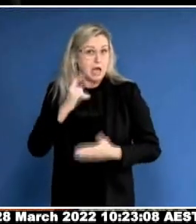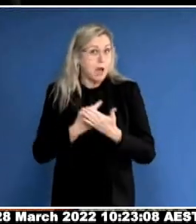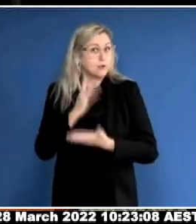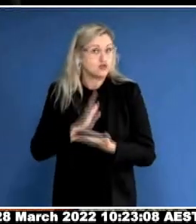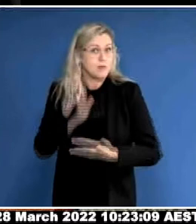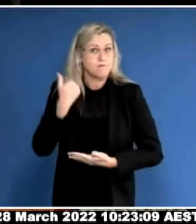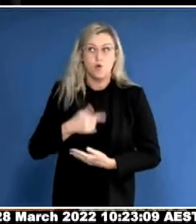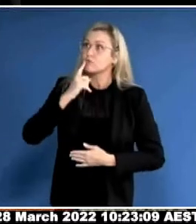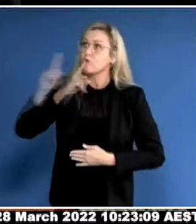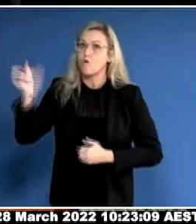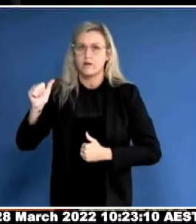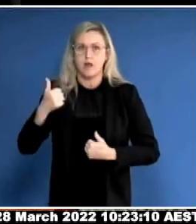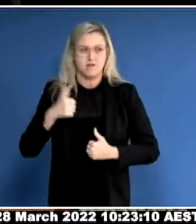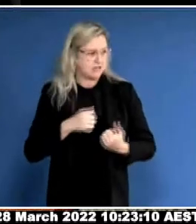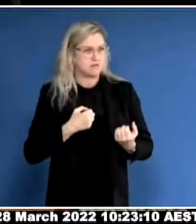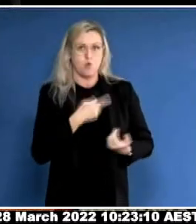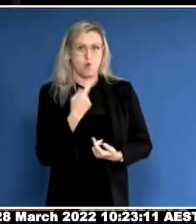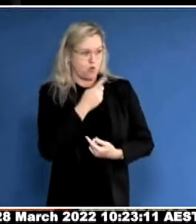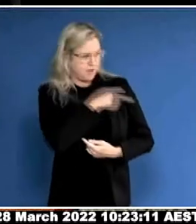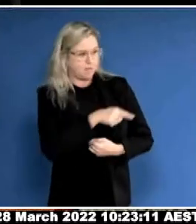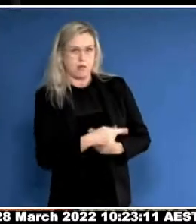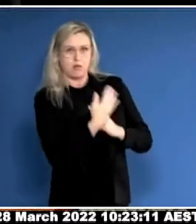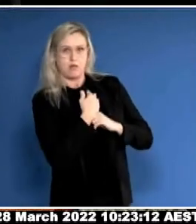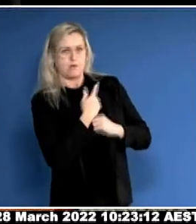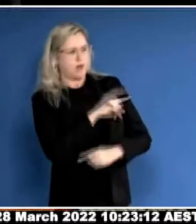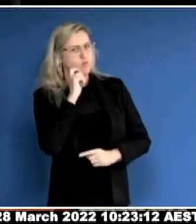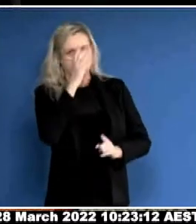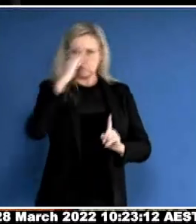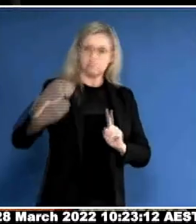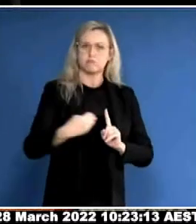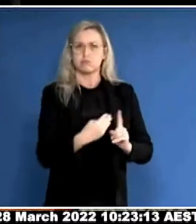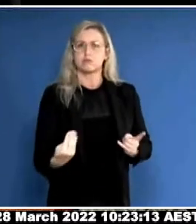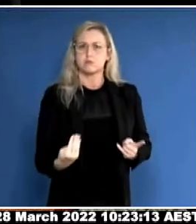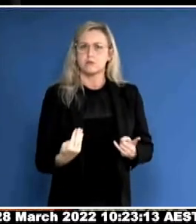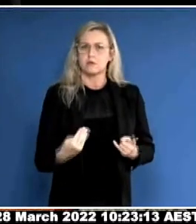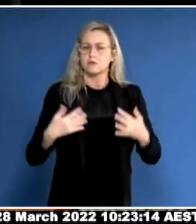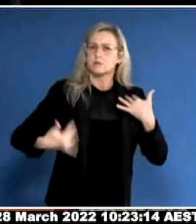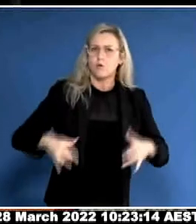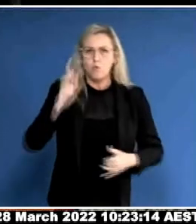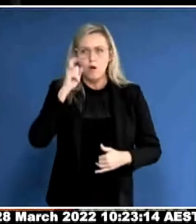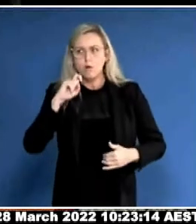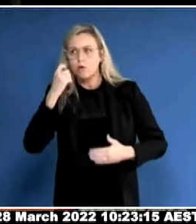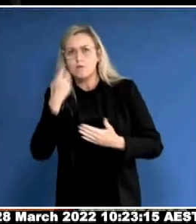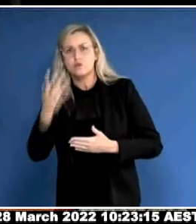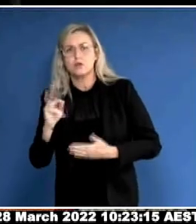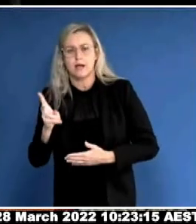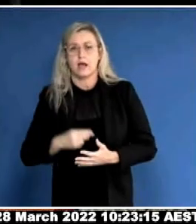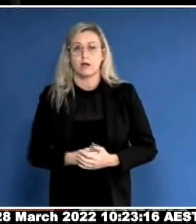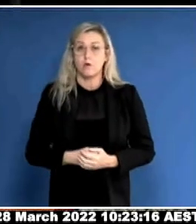criminalisation, and a lack of awareness of rights and access to information about how to make a complaint or